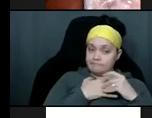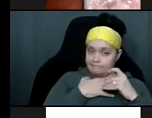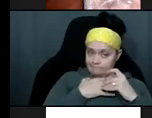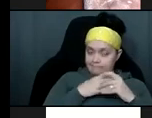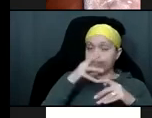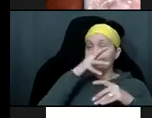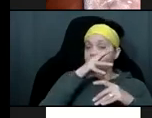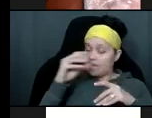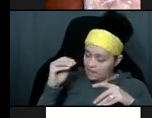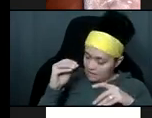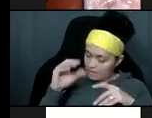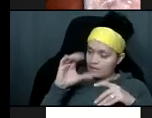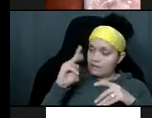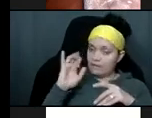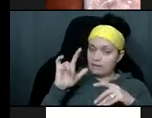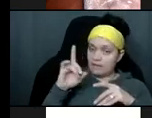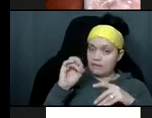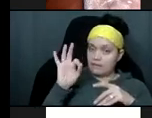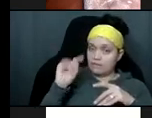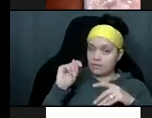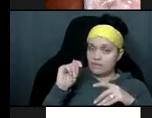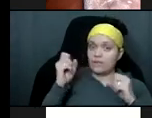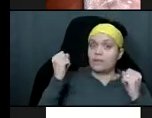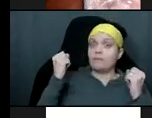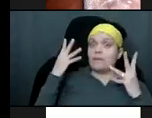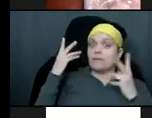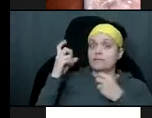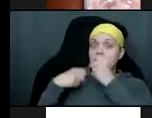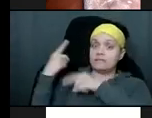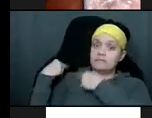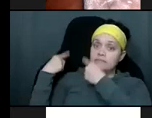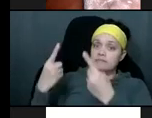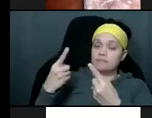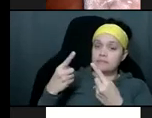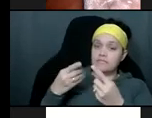And continental drift for ages and ages and ages has